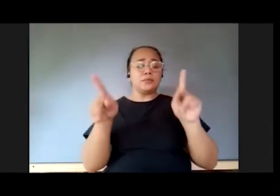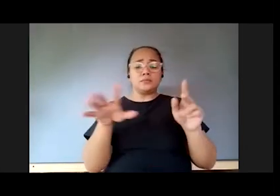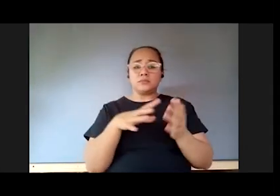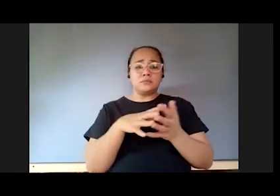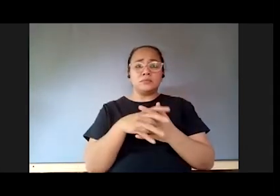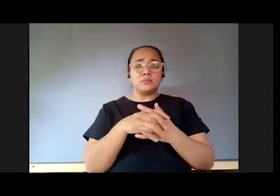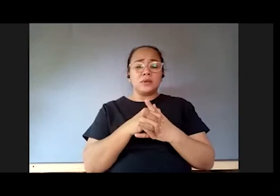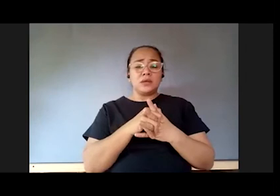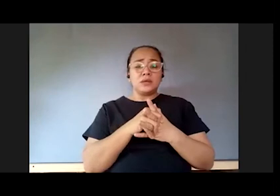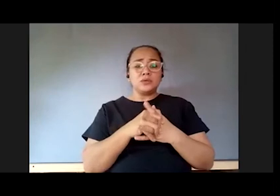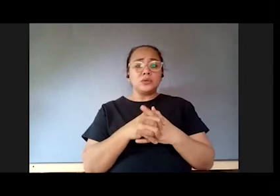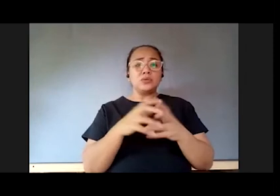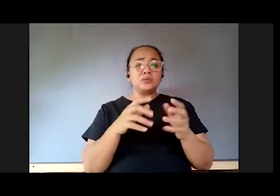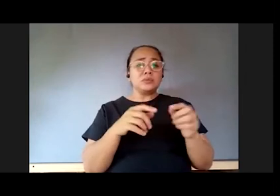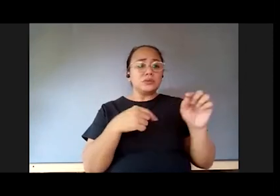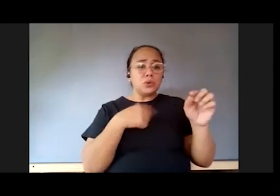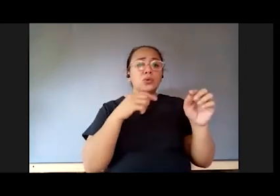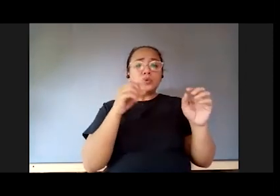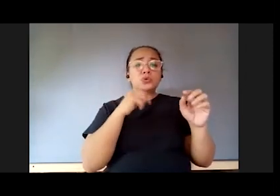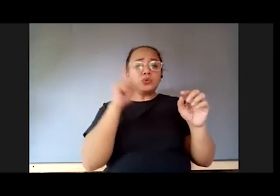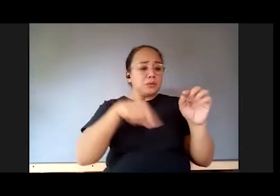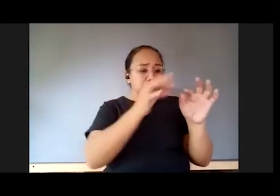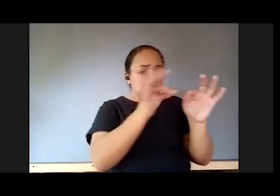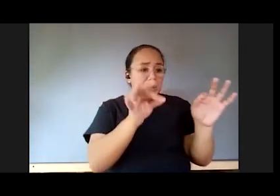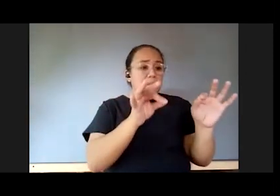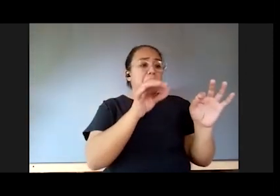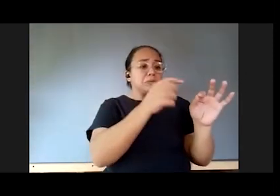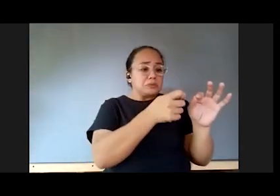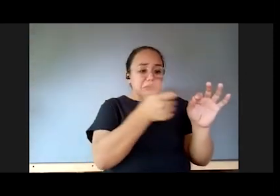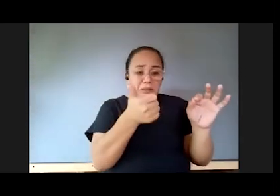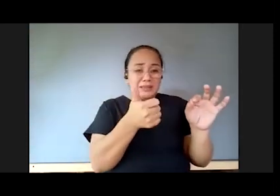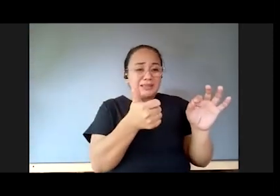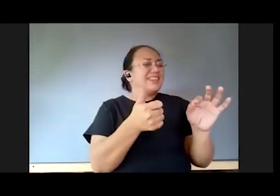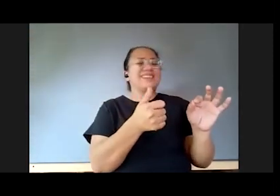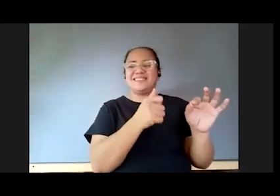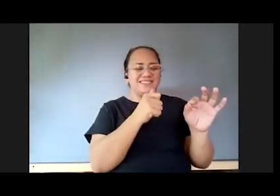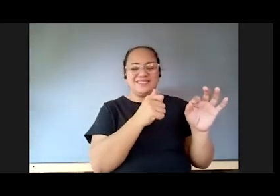can't be deleted because you don't have it.